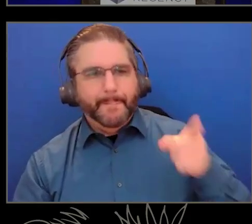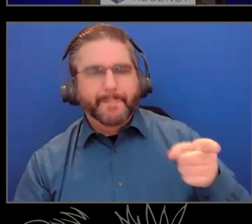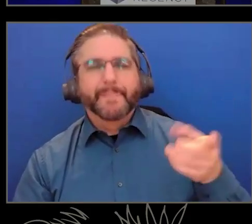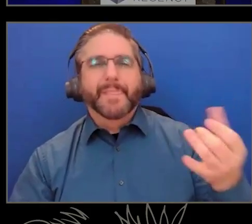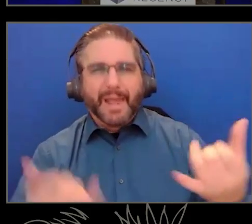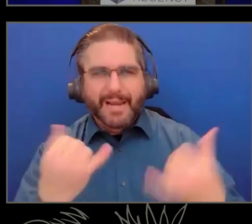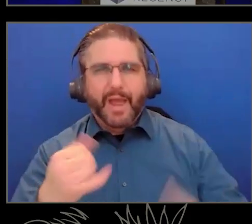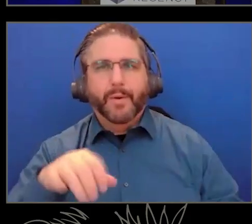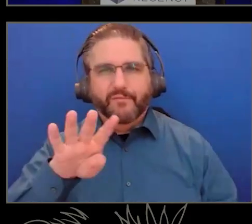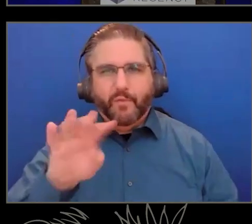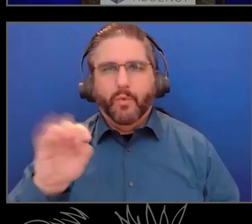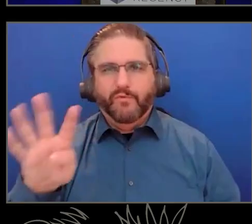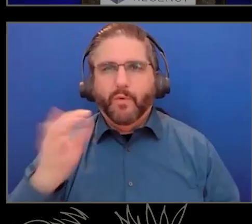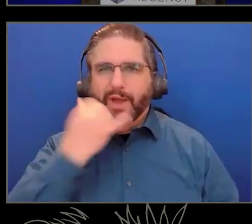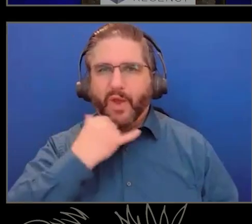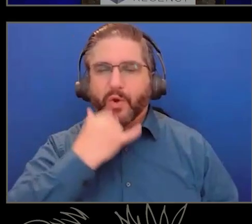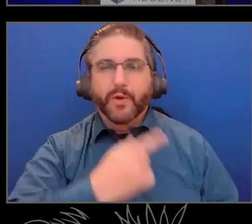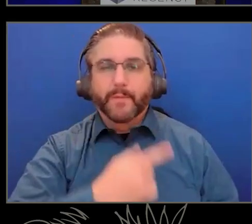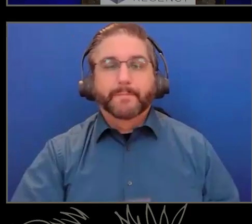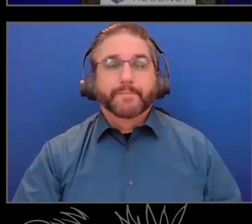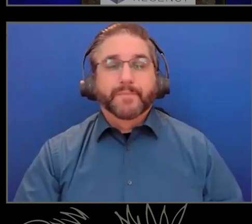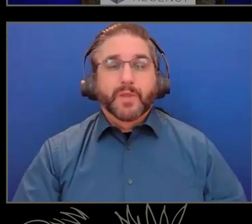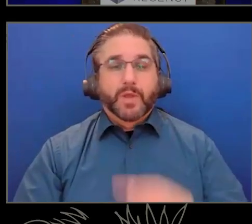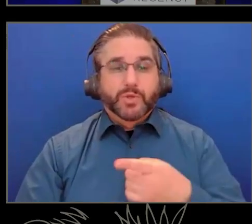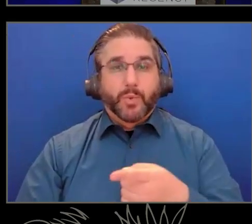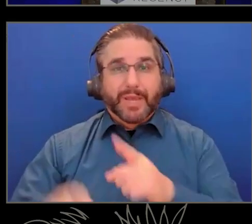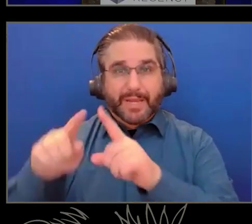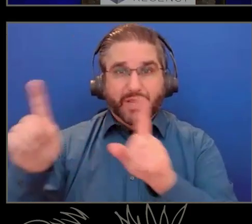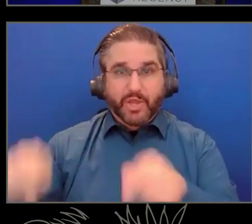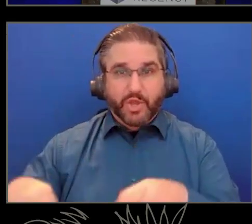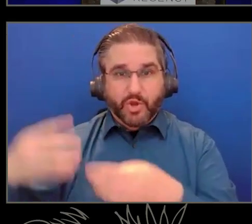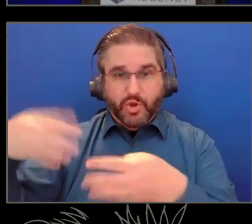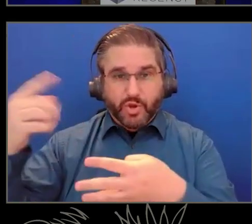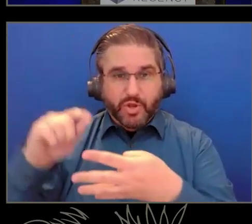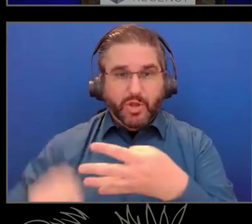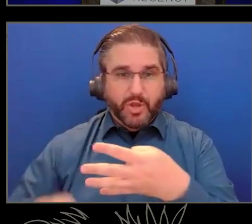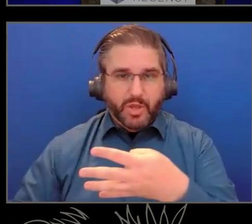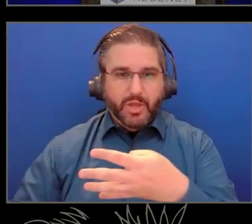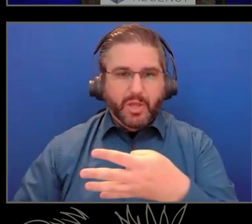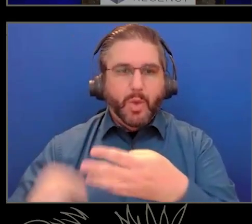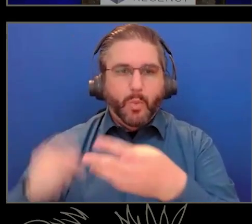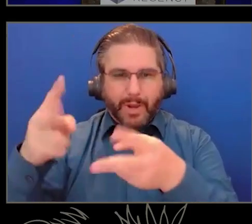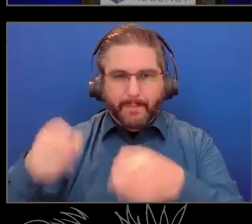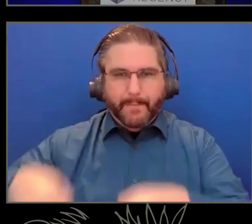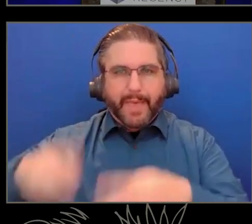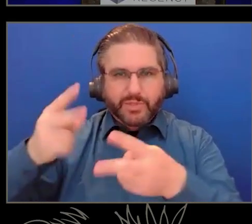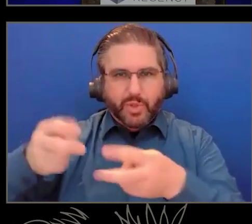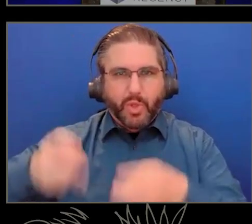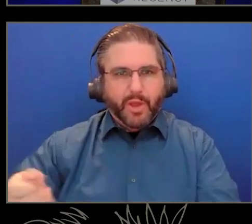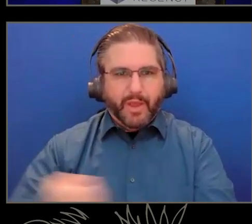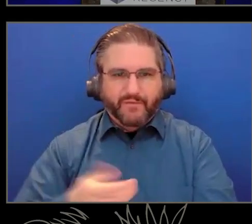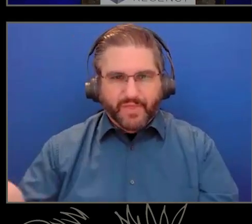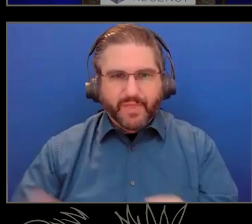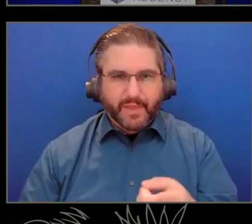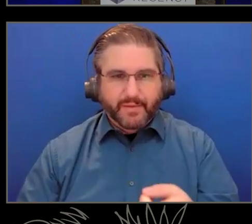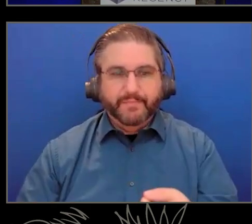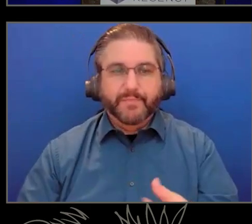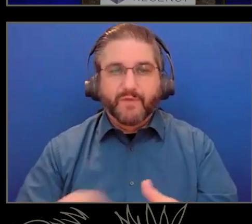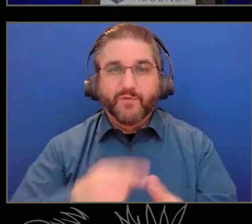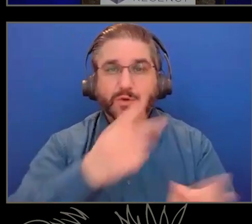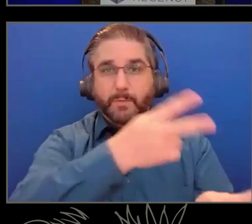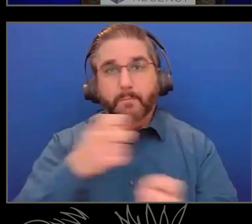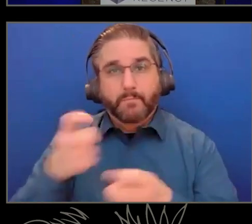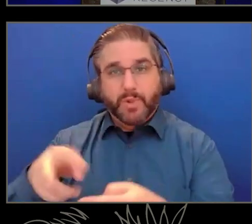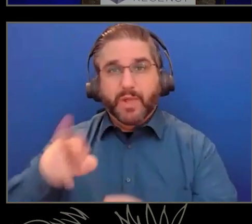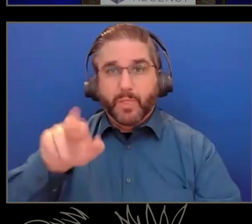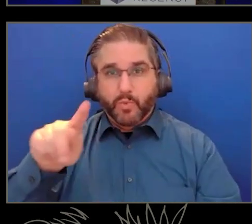404. So in here, we're going to pass along everything that we just had. So let's pull in the route. But instead of actually